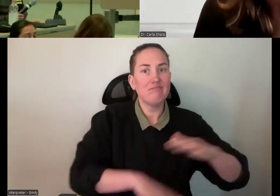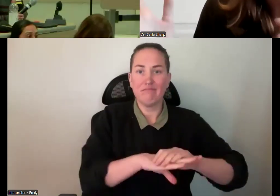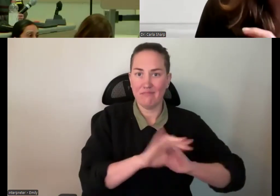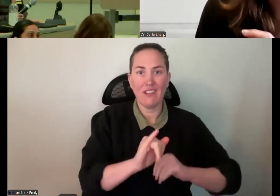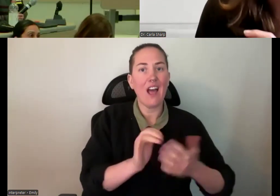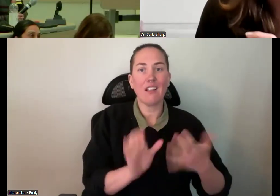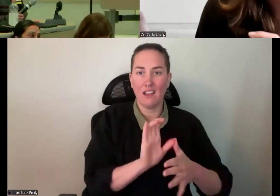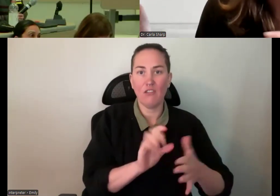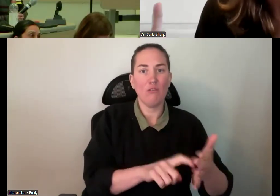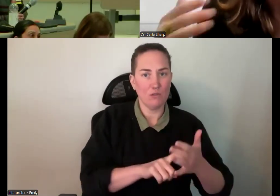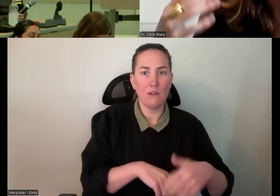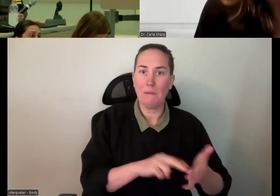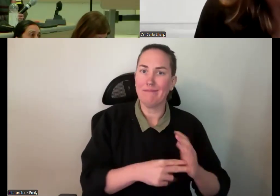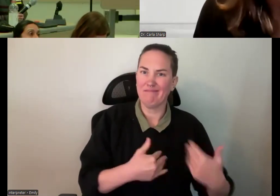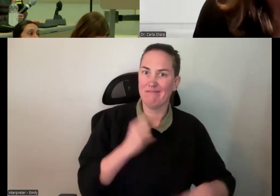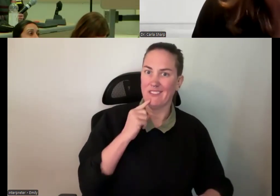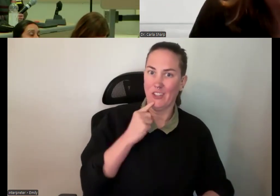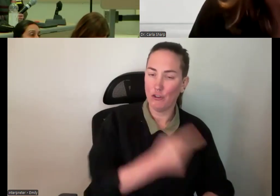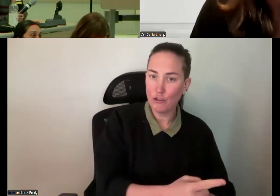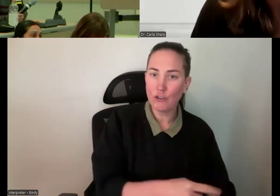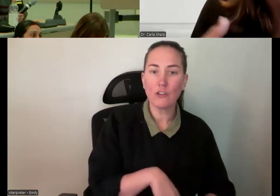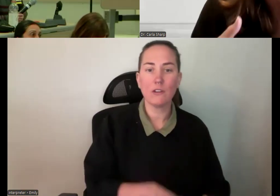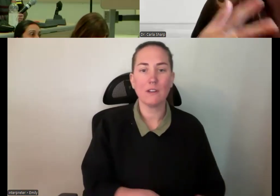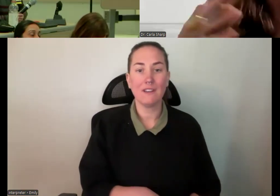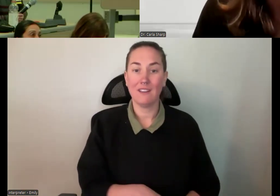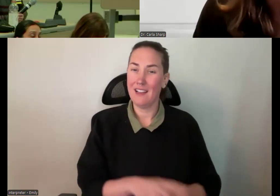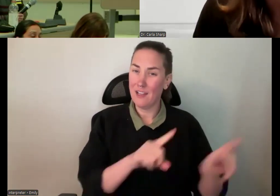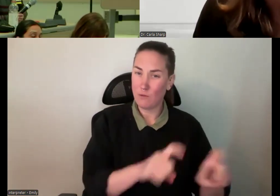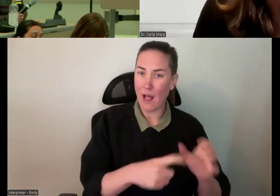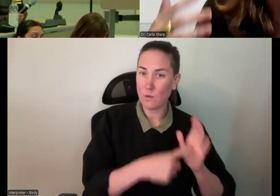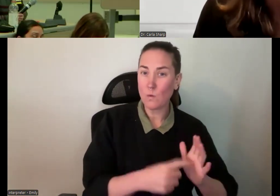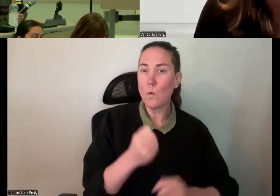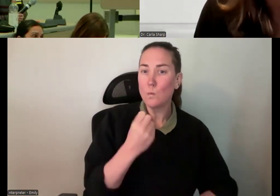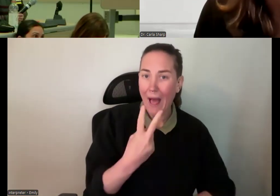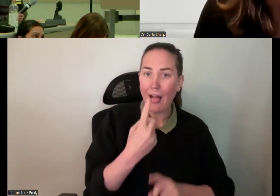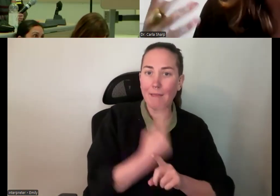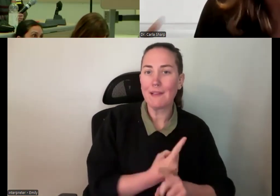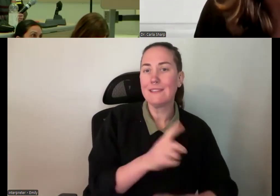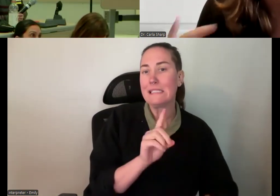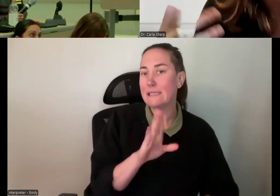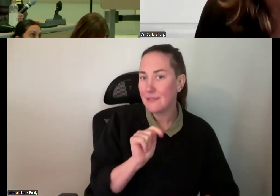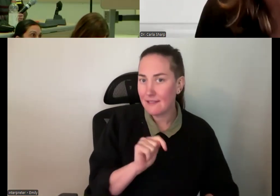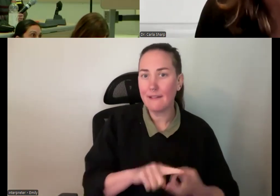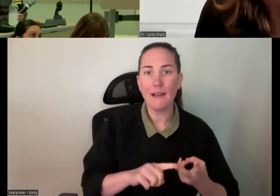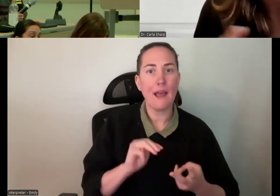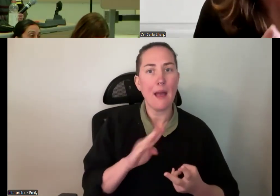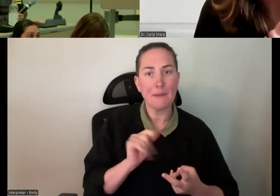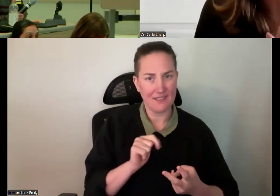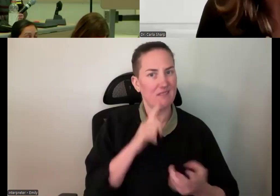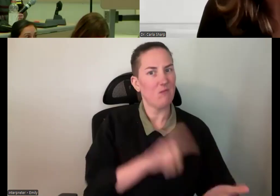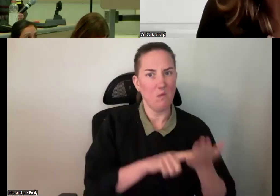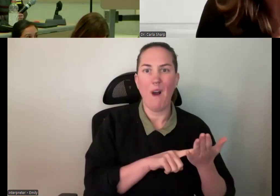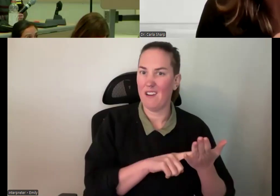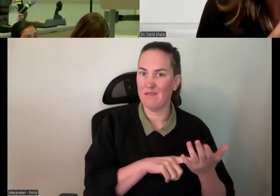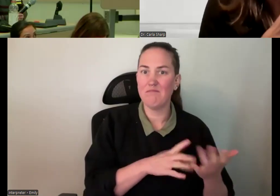They were on the severe end, and our trial shows that 12 months of DBT or MBT works and what is needed. What